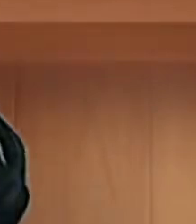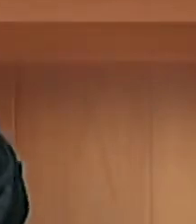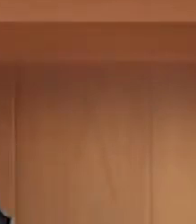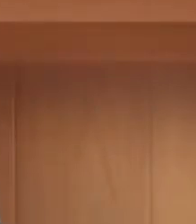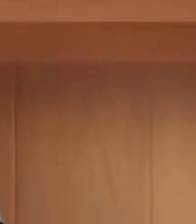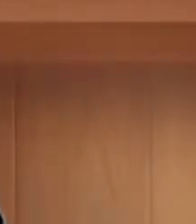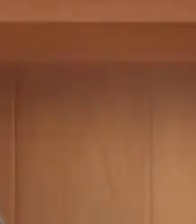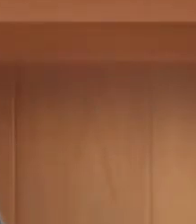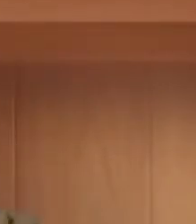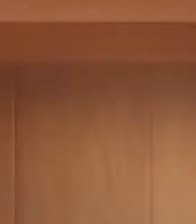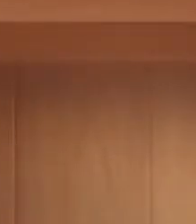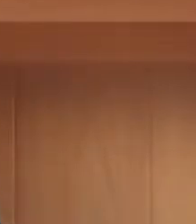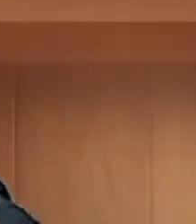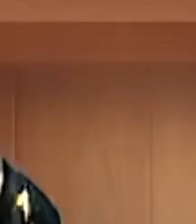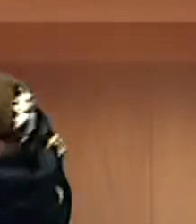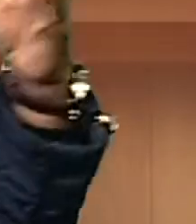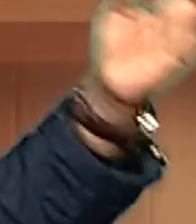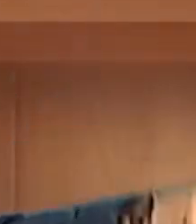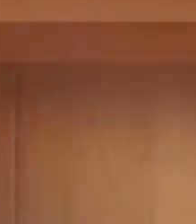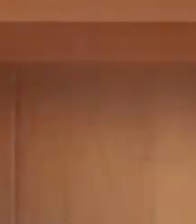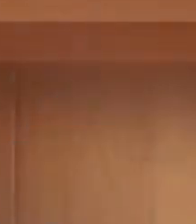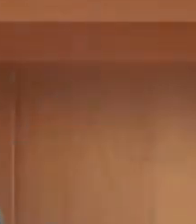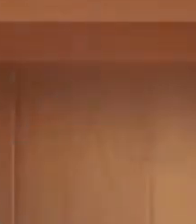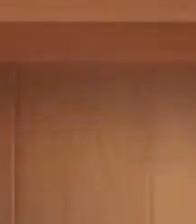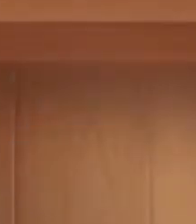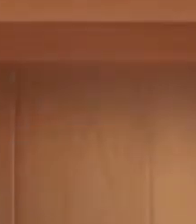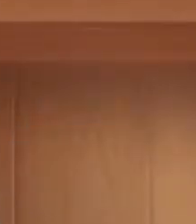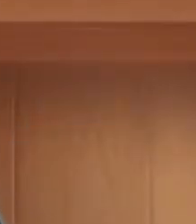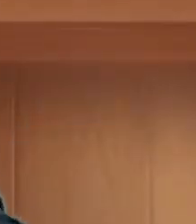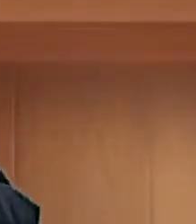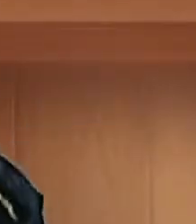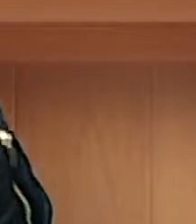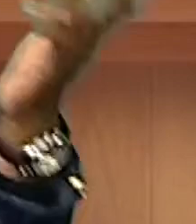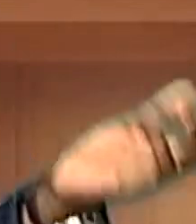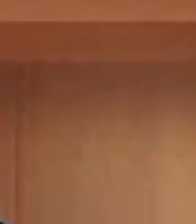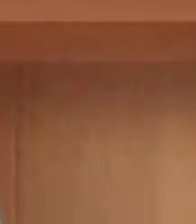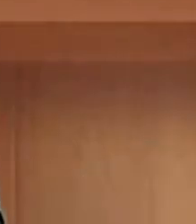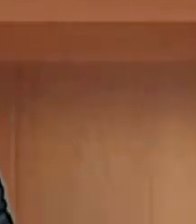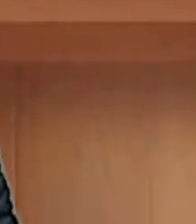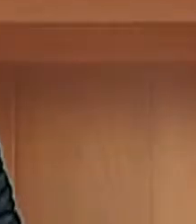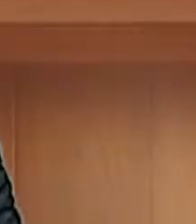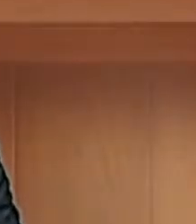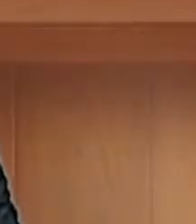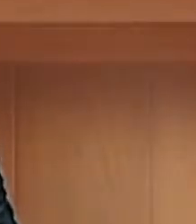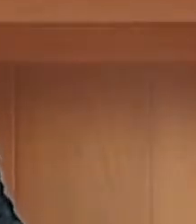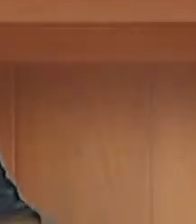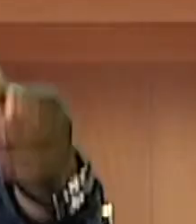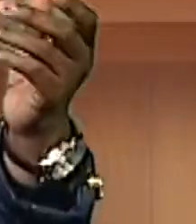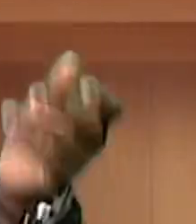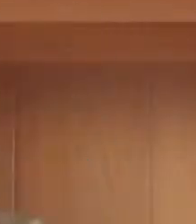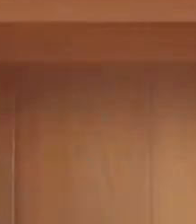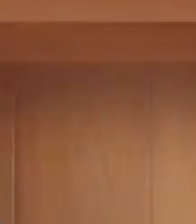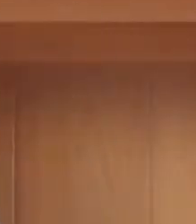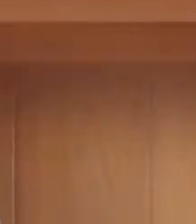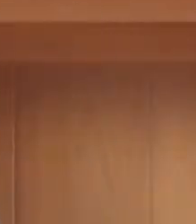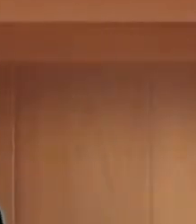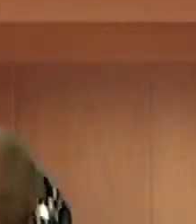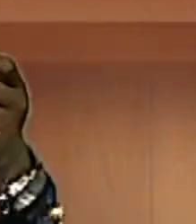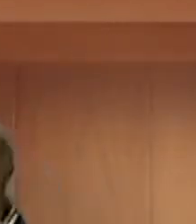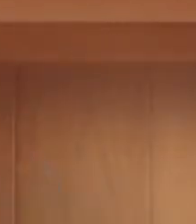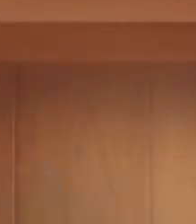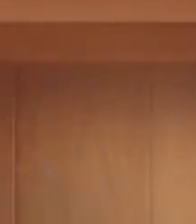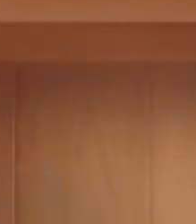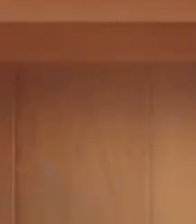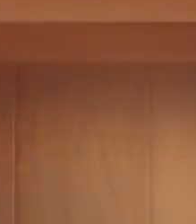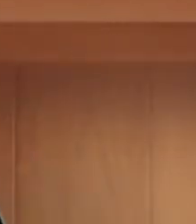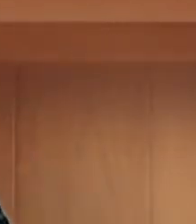was examining things they left behind. Though we are saying they got some stories from